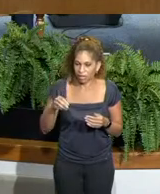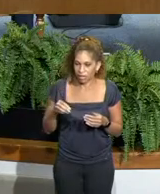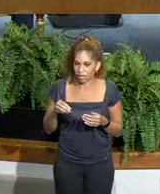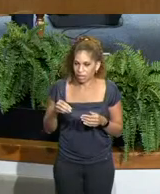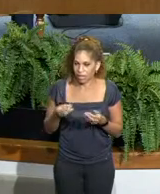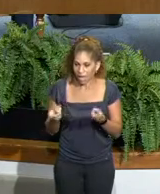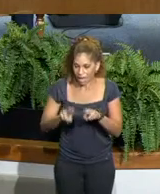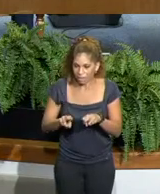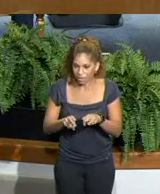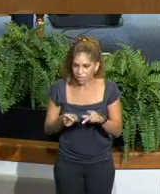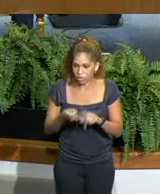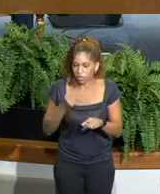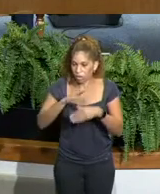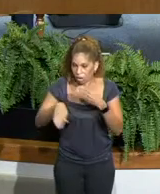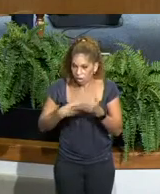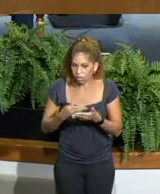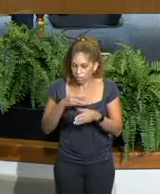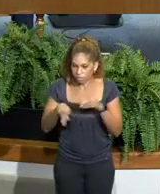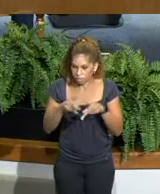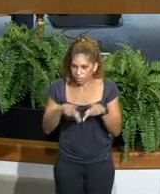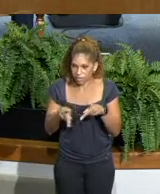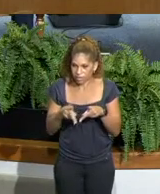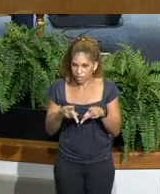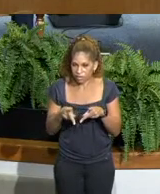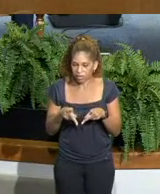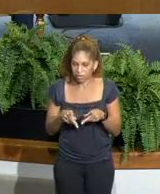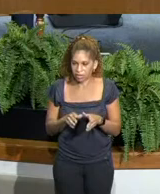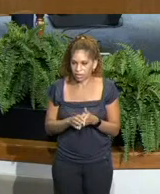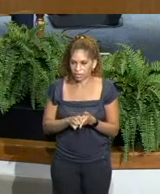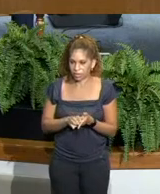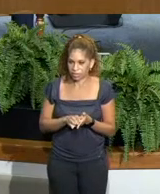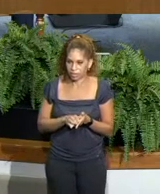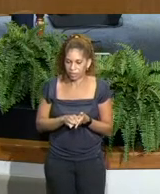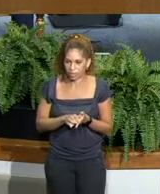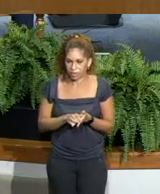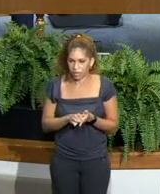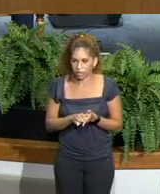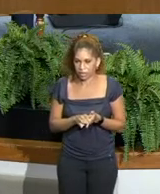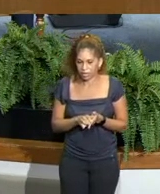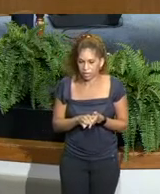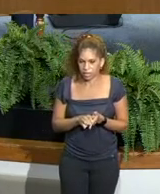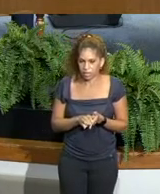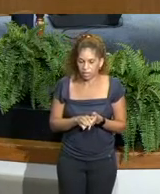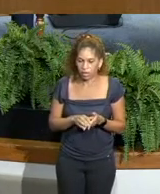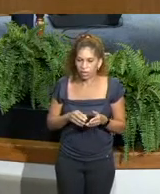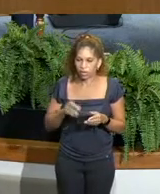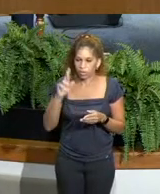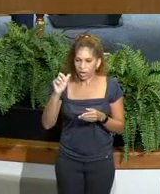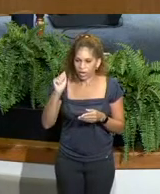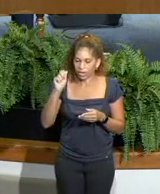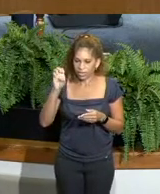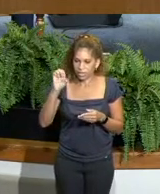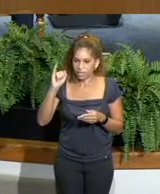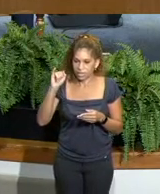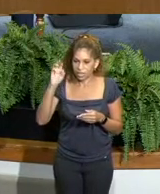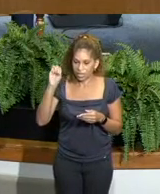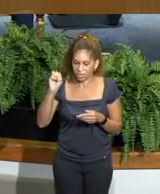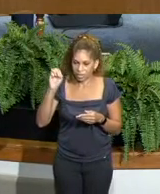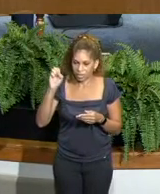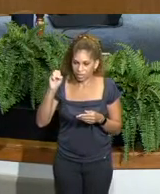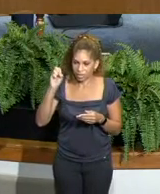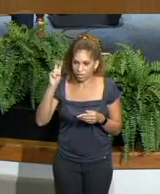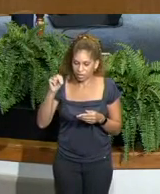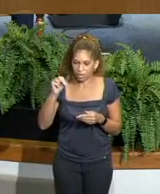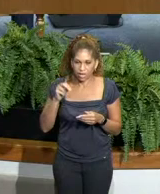people, Asian people, indigenous people, and even has collateral damage on white people. Systemic racism, I'm not talking about somebody calling